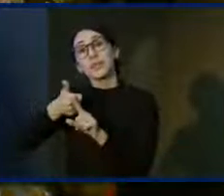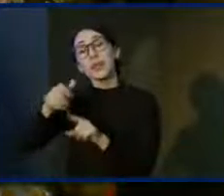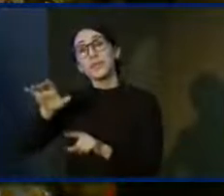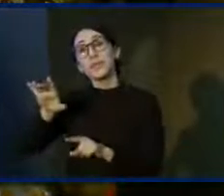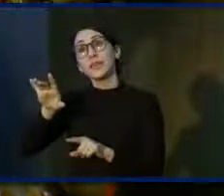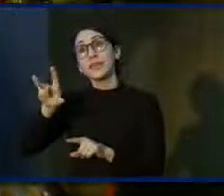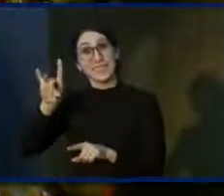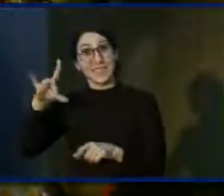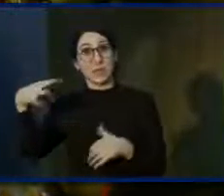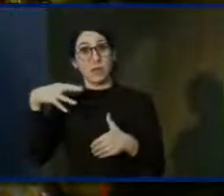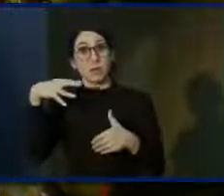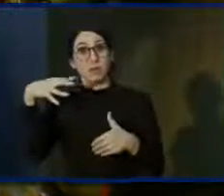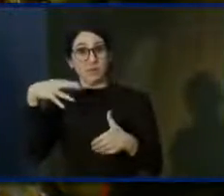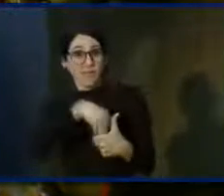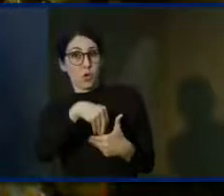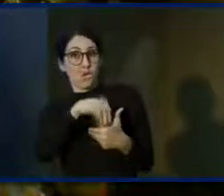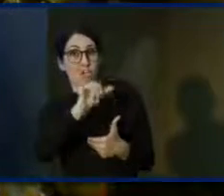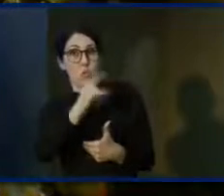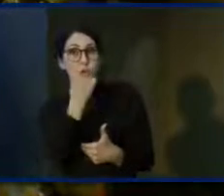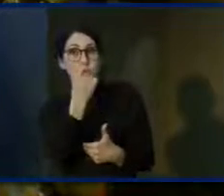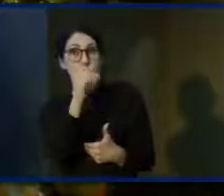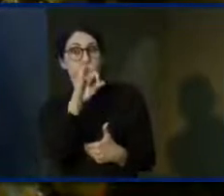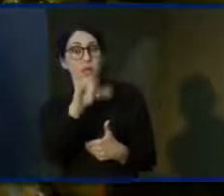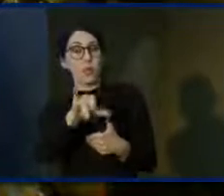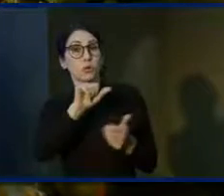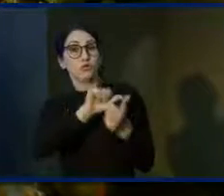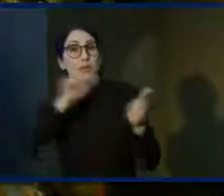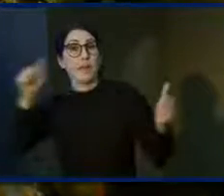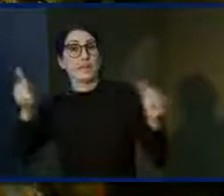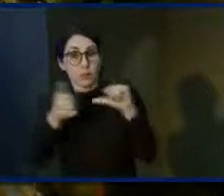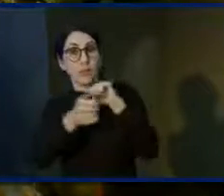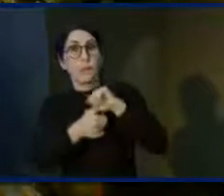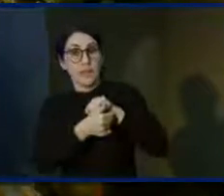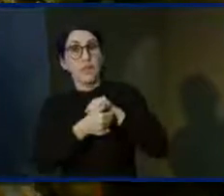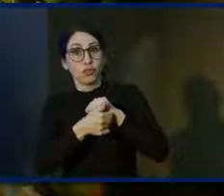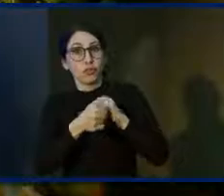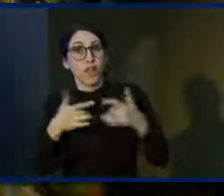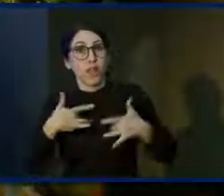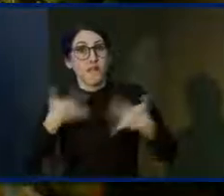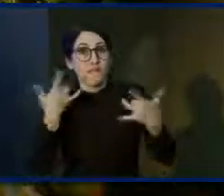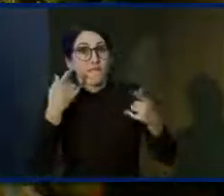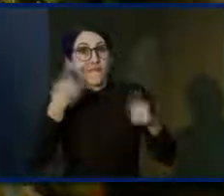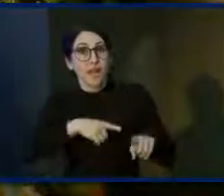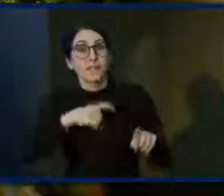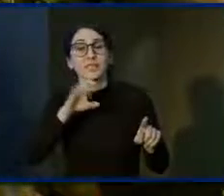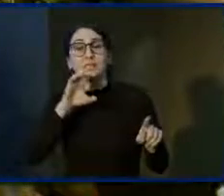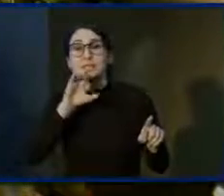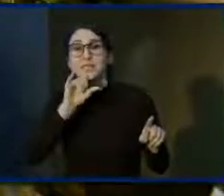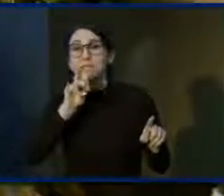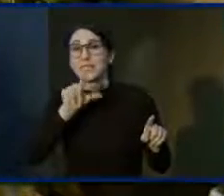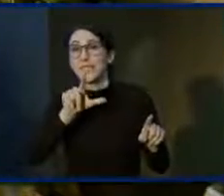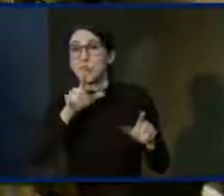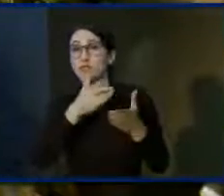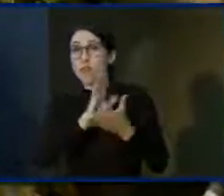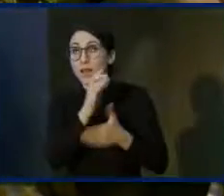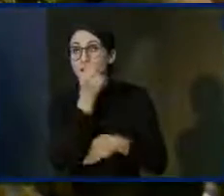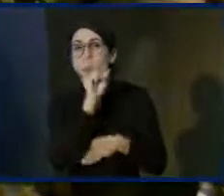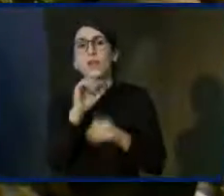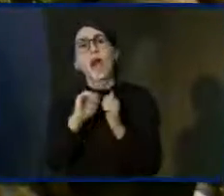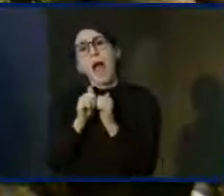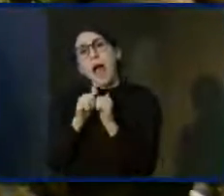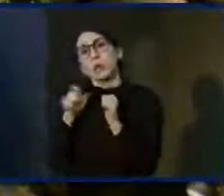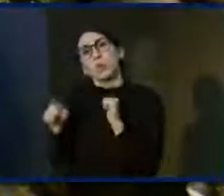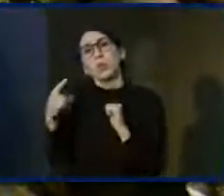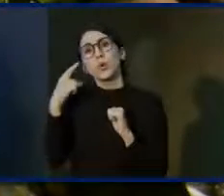one of the most transformational events of the civil rights movement, in your own words, how do you think this conversation